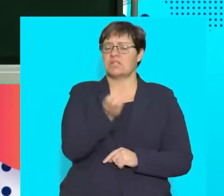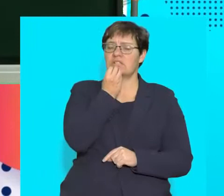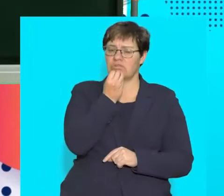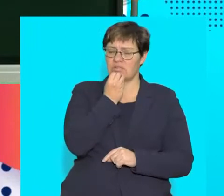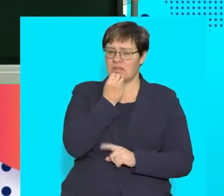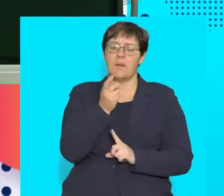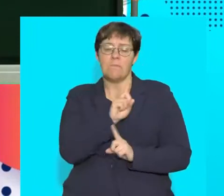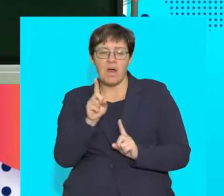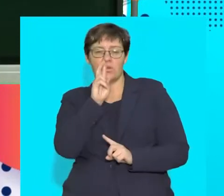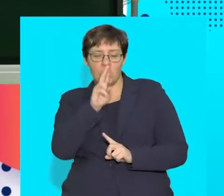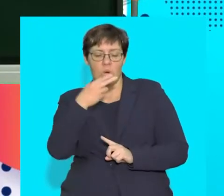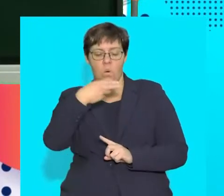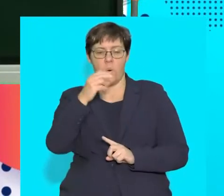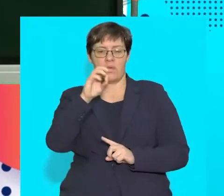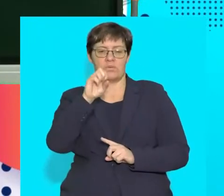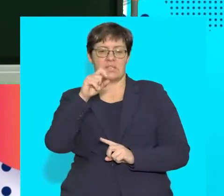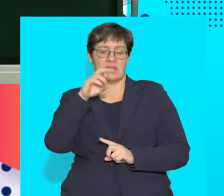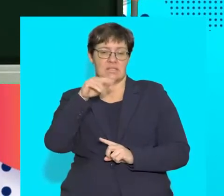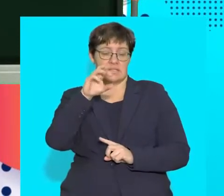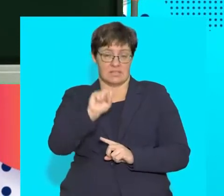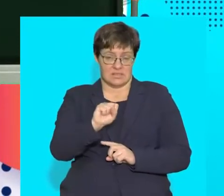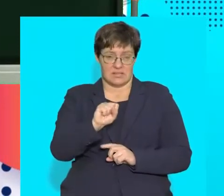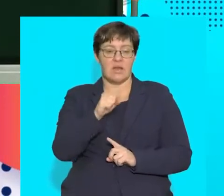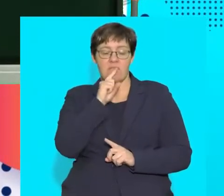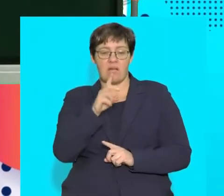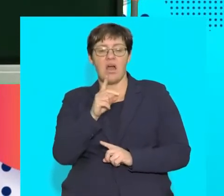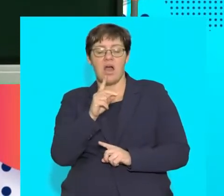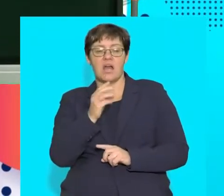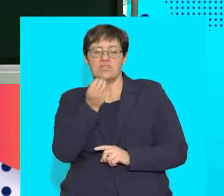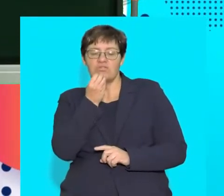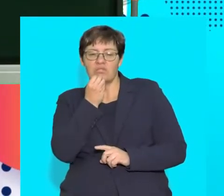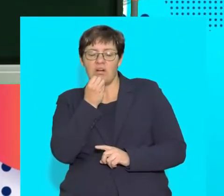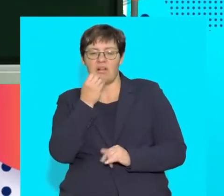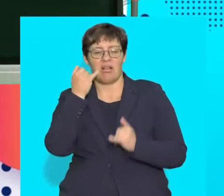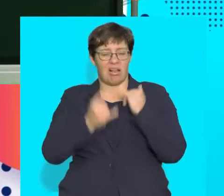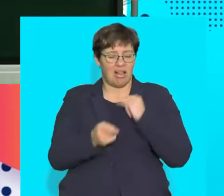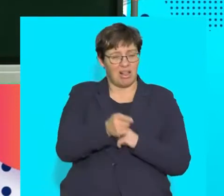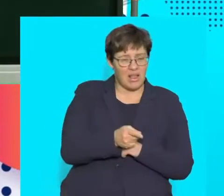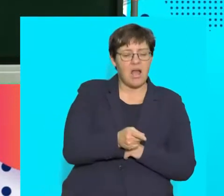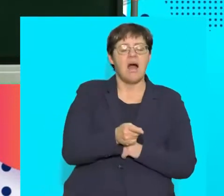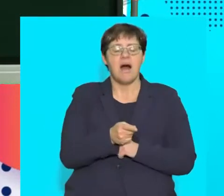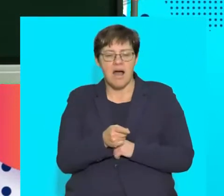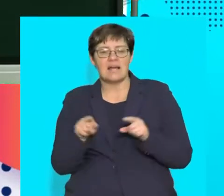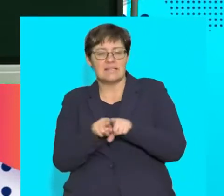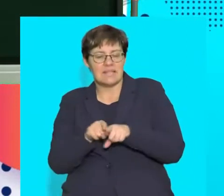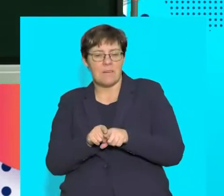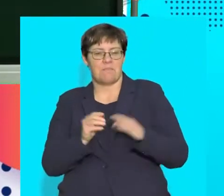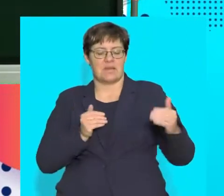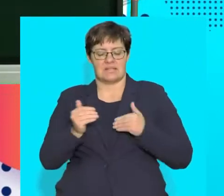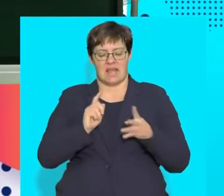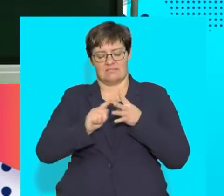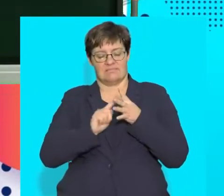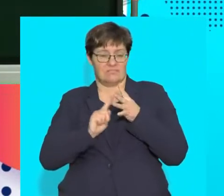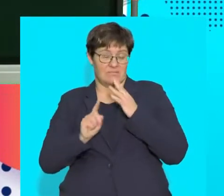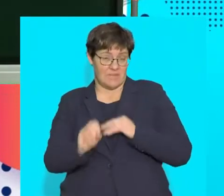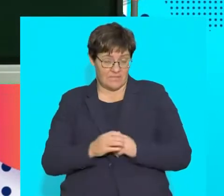but we're looking at homeostasis, and we're looking at some nutritional disorders, and we're going to spend some time looking at different diets. In this part